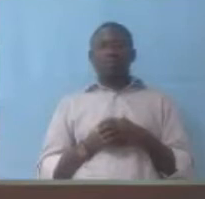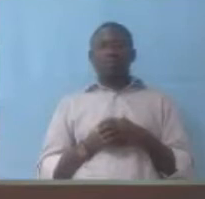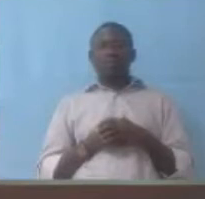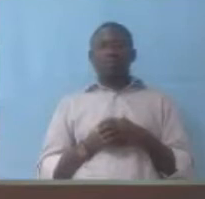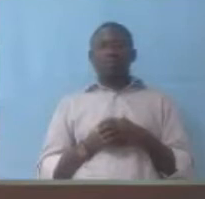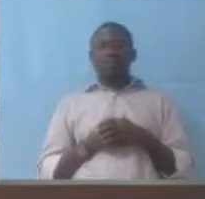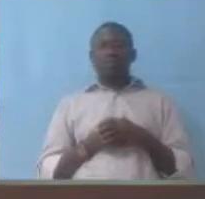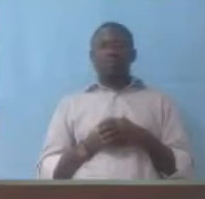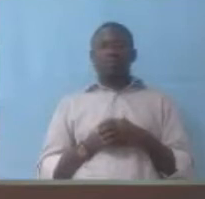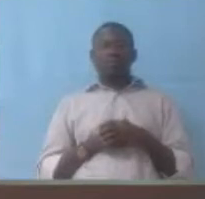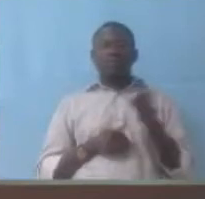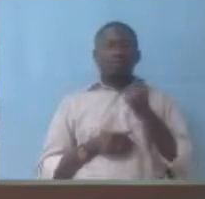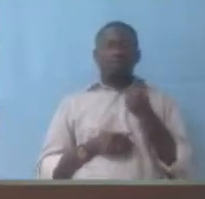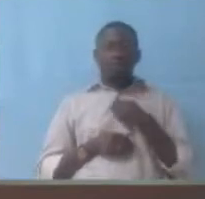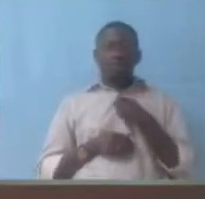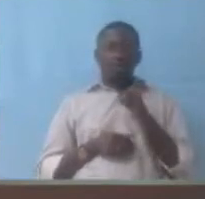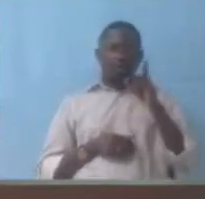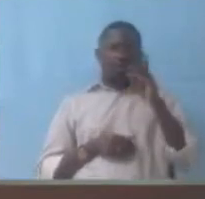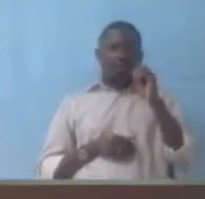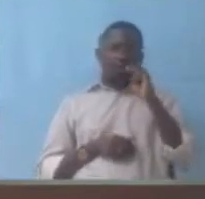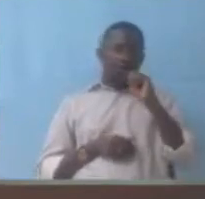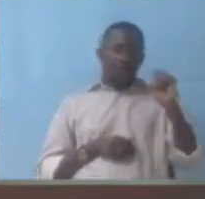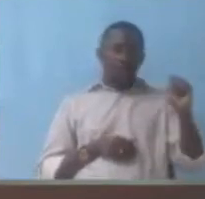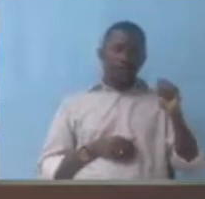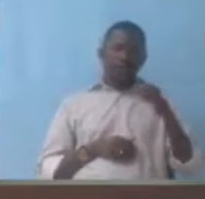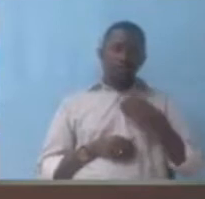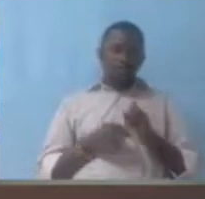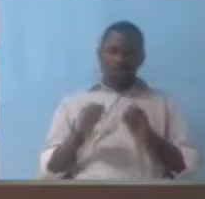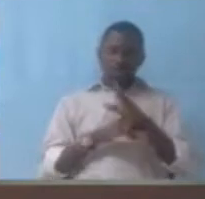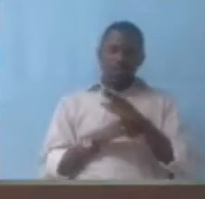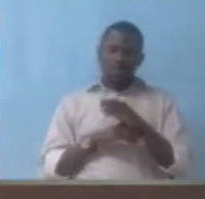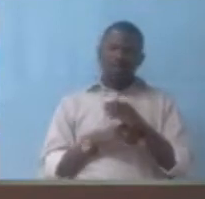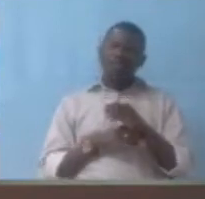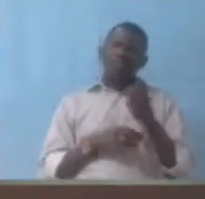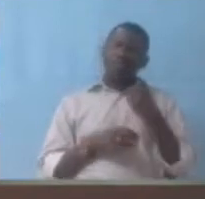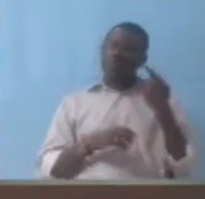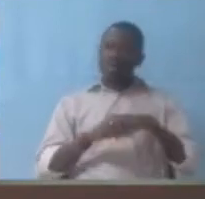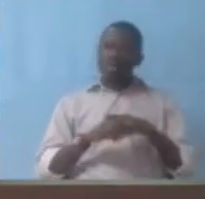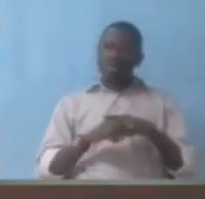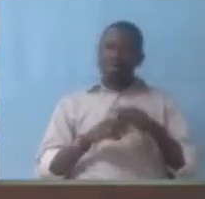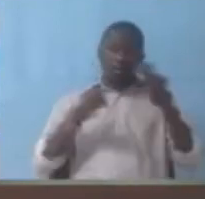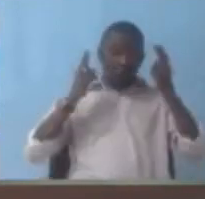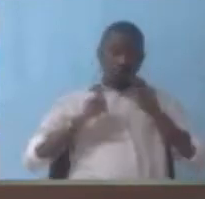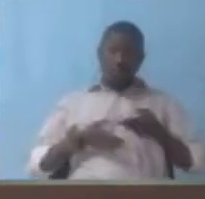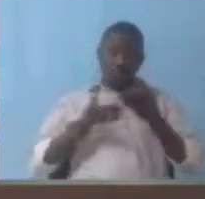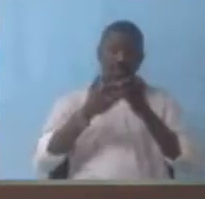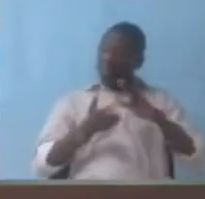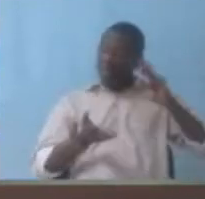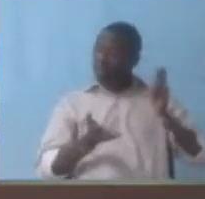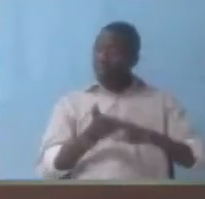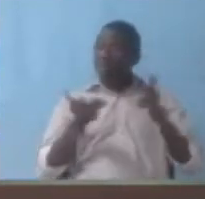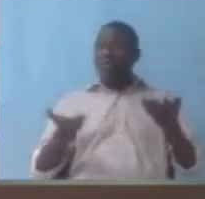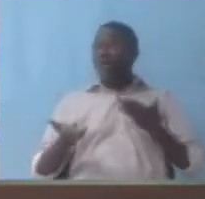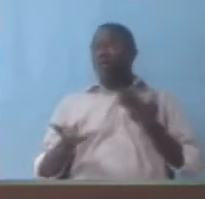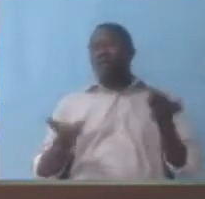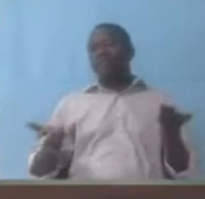though the decree was not passed when that action took place but then the law gave it validity. But hani wo be kanko aya tara fon kabri bo